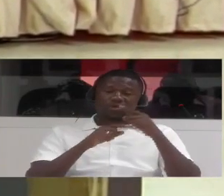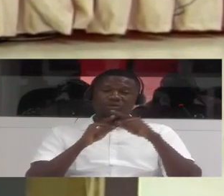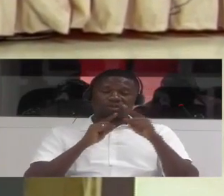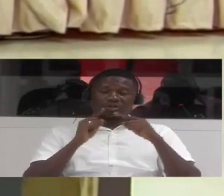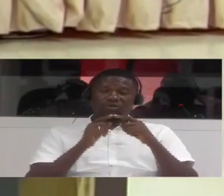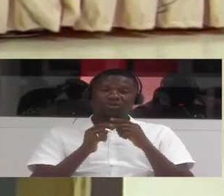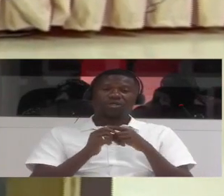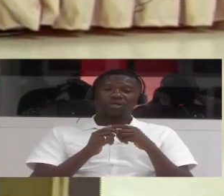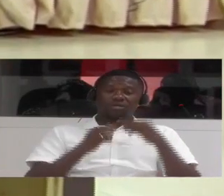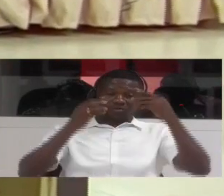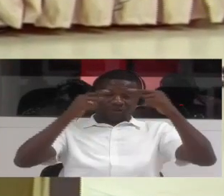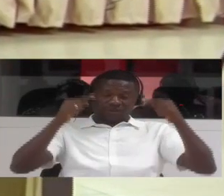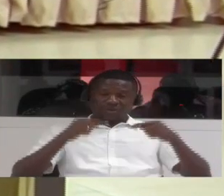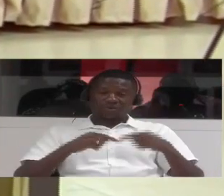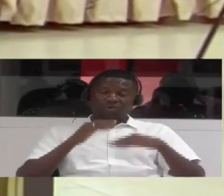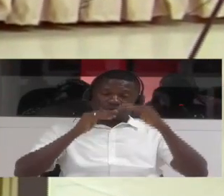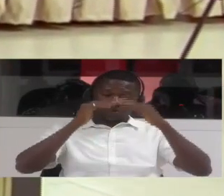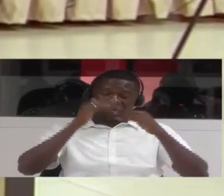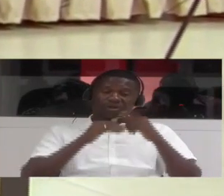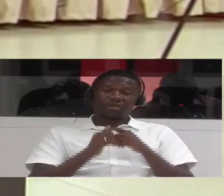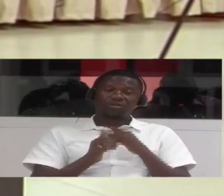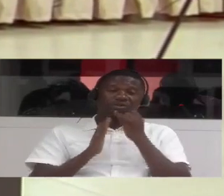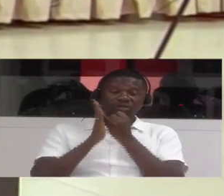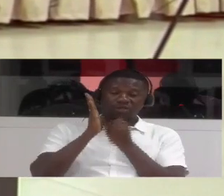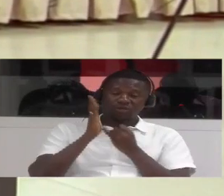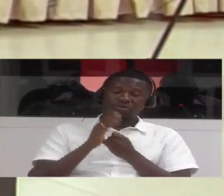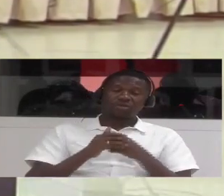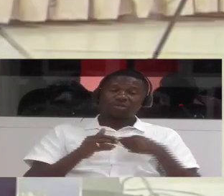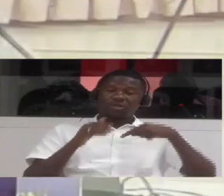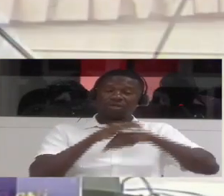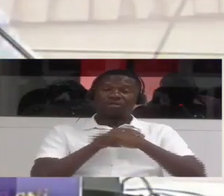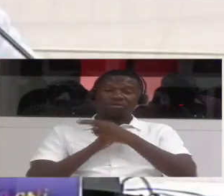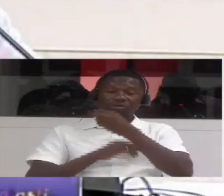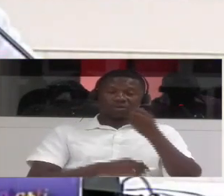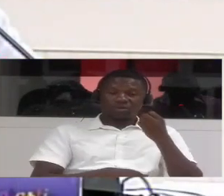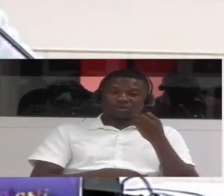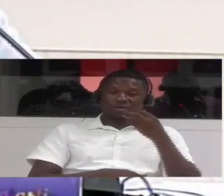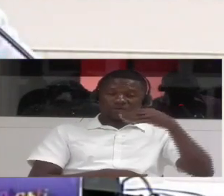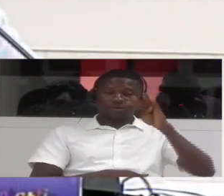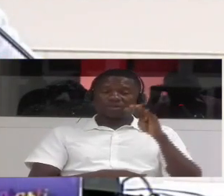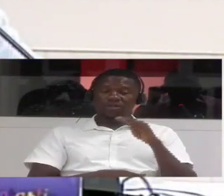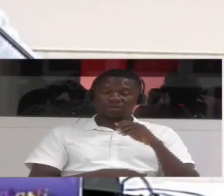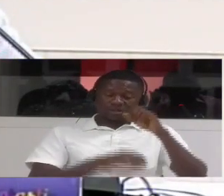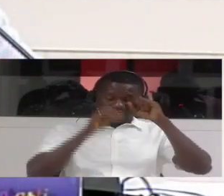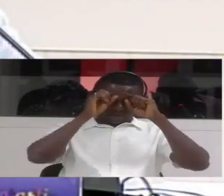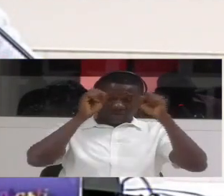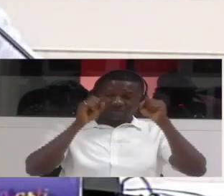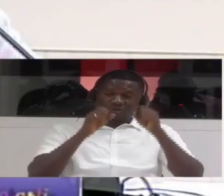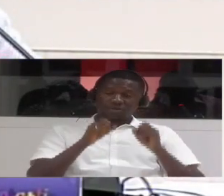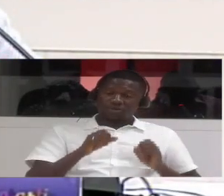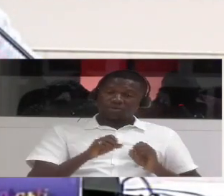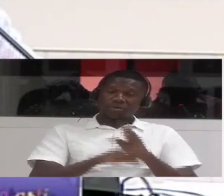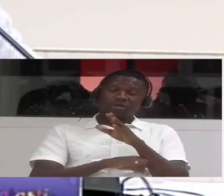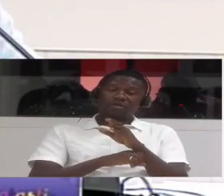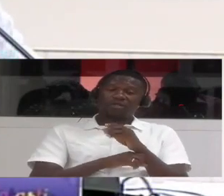issues. So in 2013, then the government passed, amended